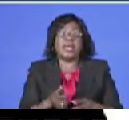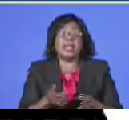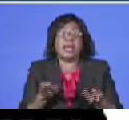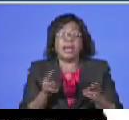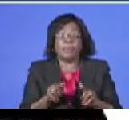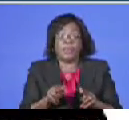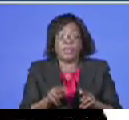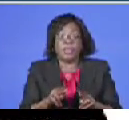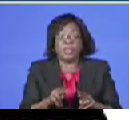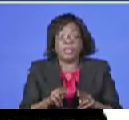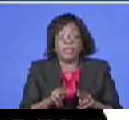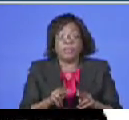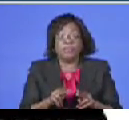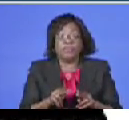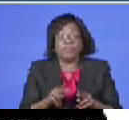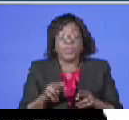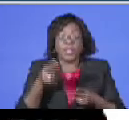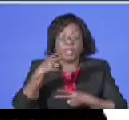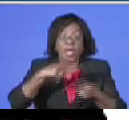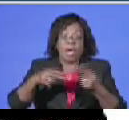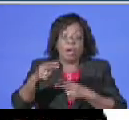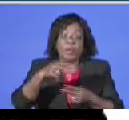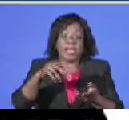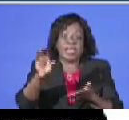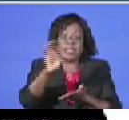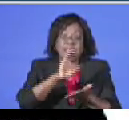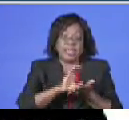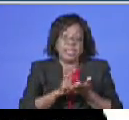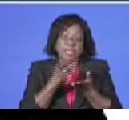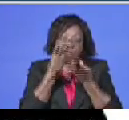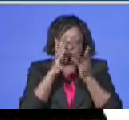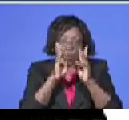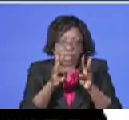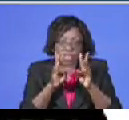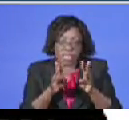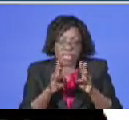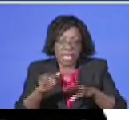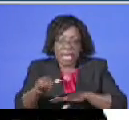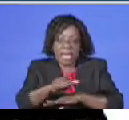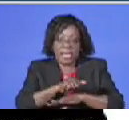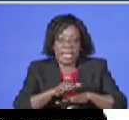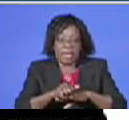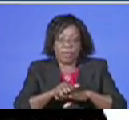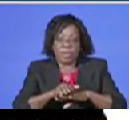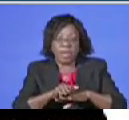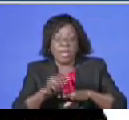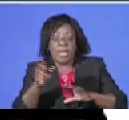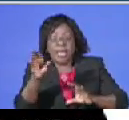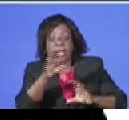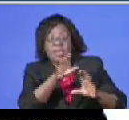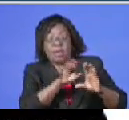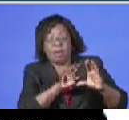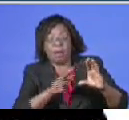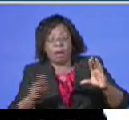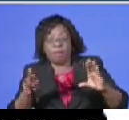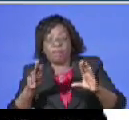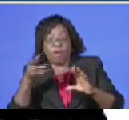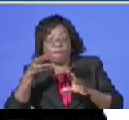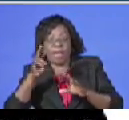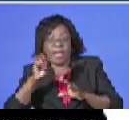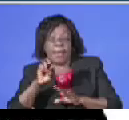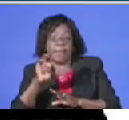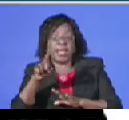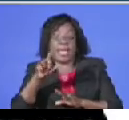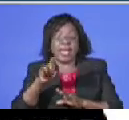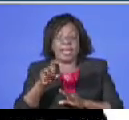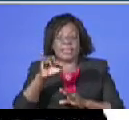However, the Hurricane Center, they are showing an area of showers in the Gulf of Mexico that's also moving towards the north and